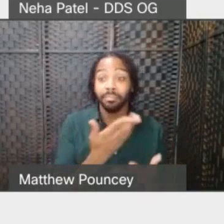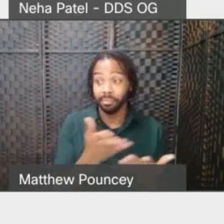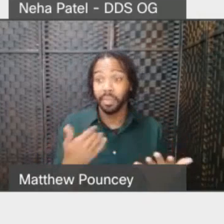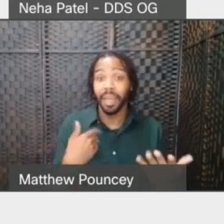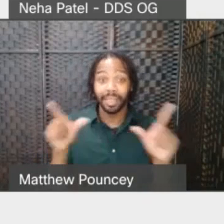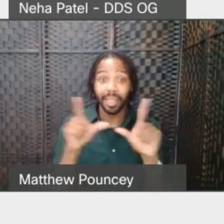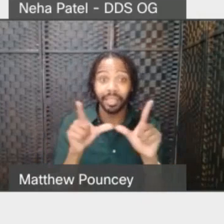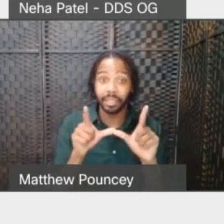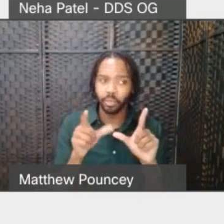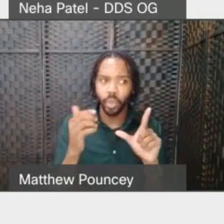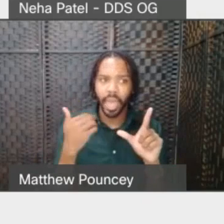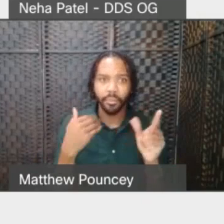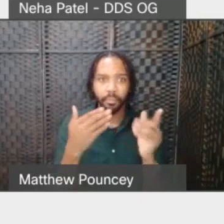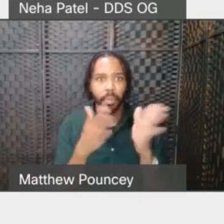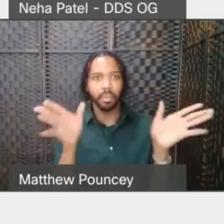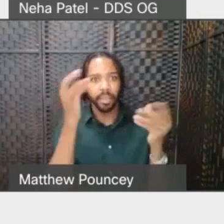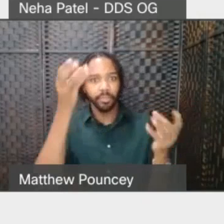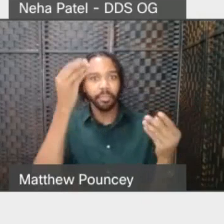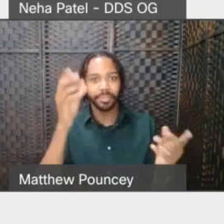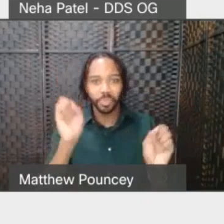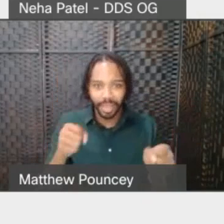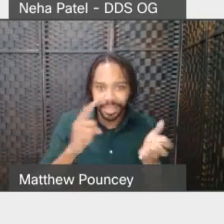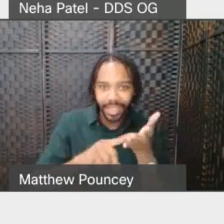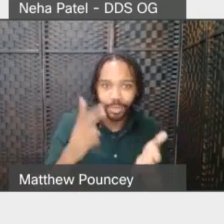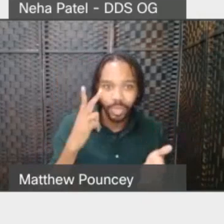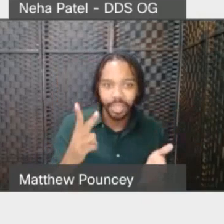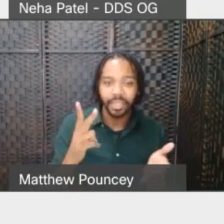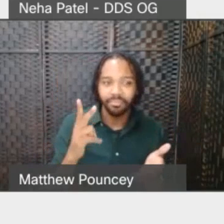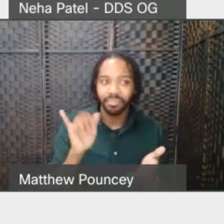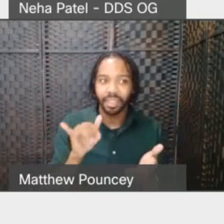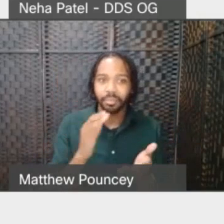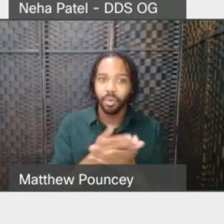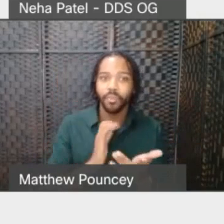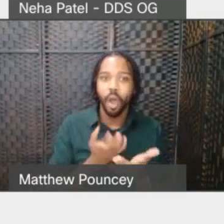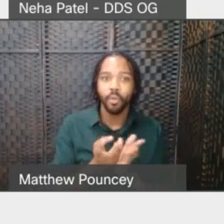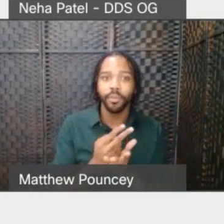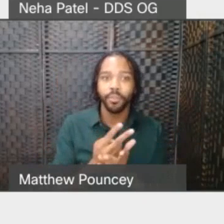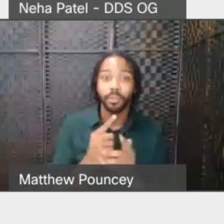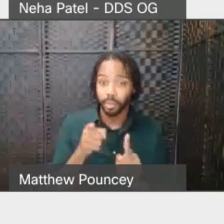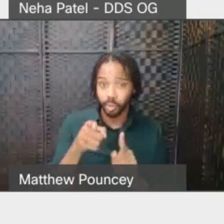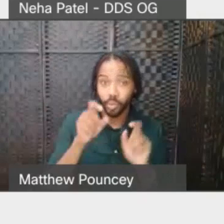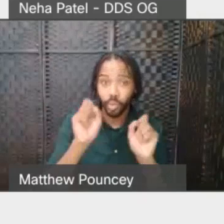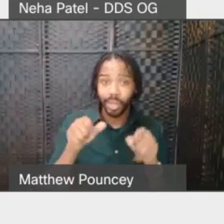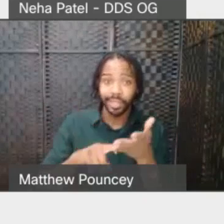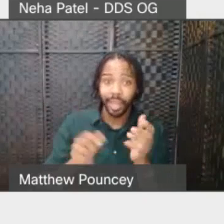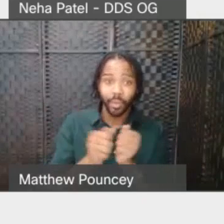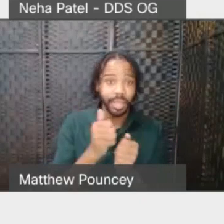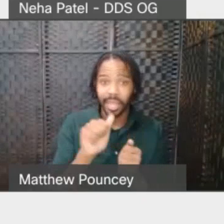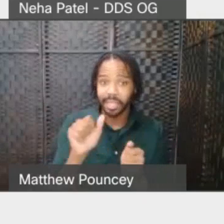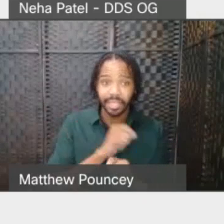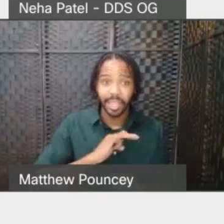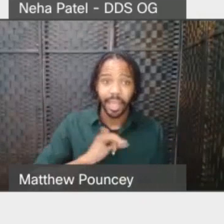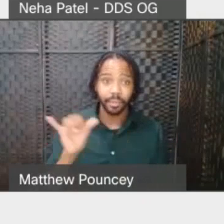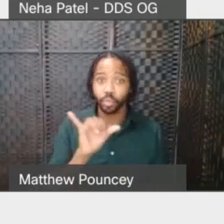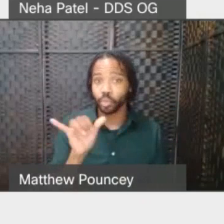So, we would check that as part of our reviews, but you can check that for any of your staff because, if